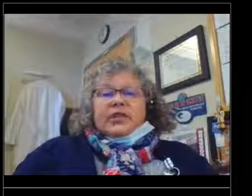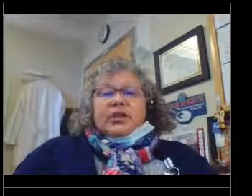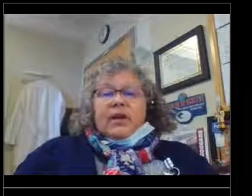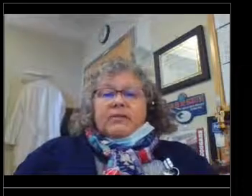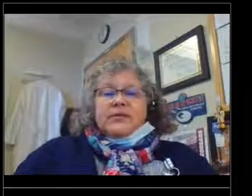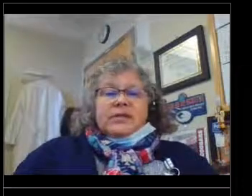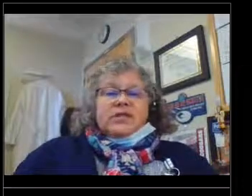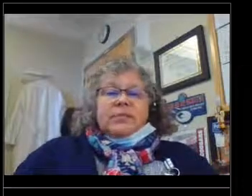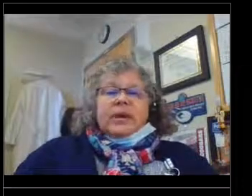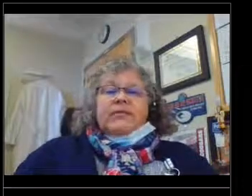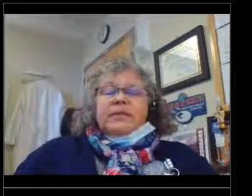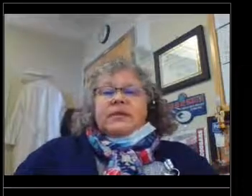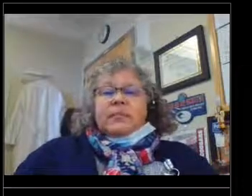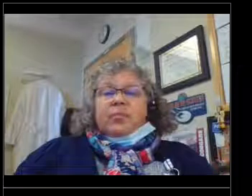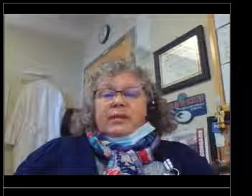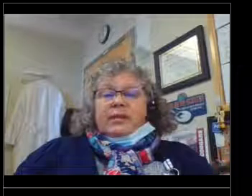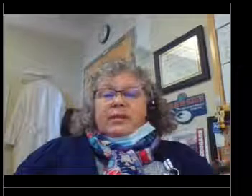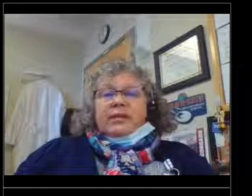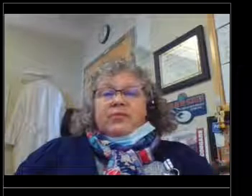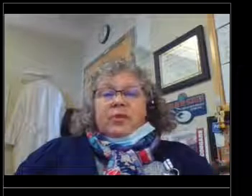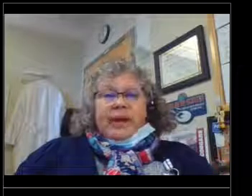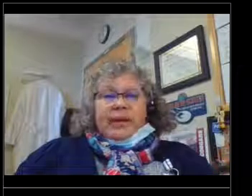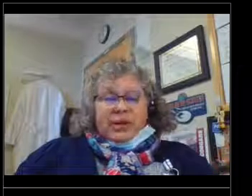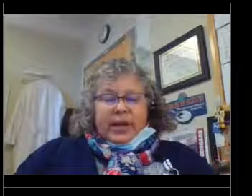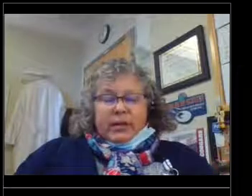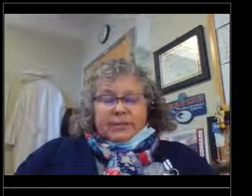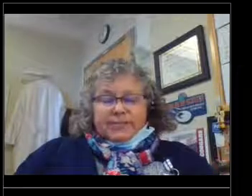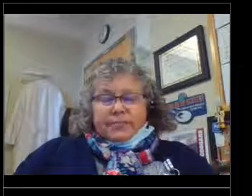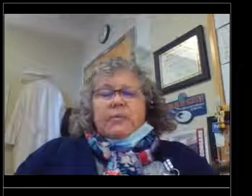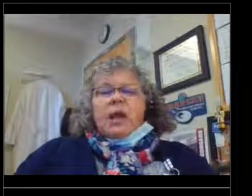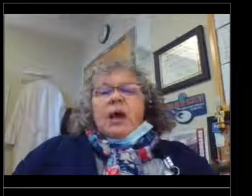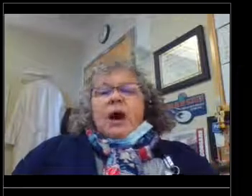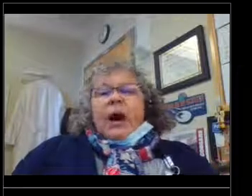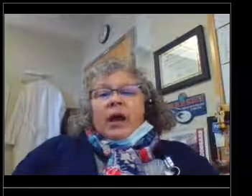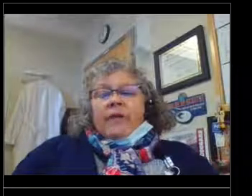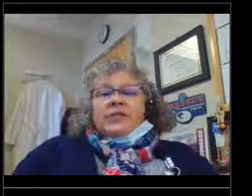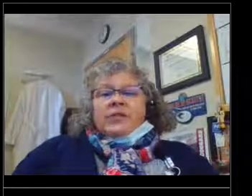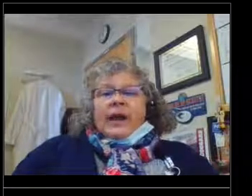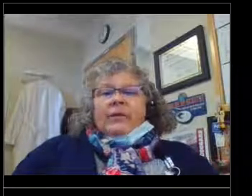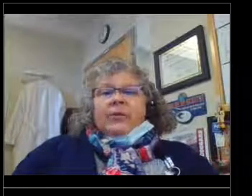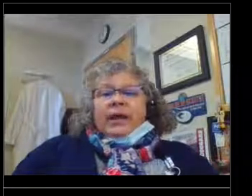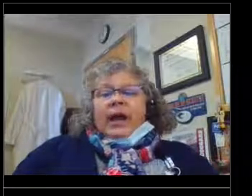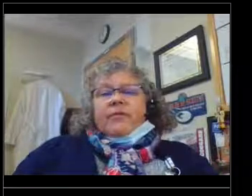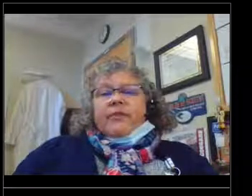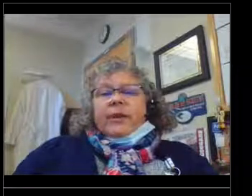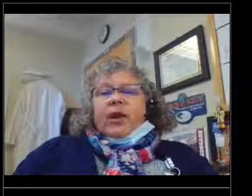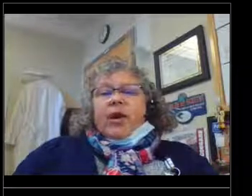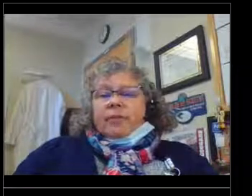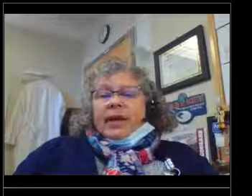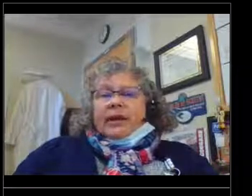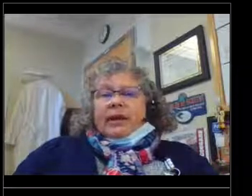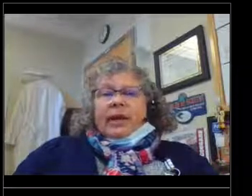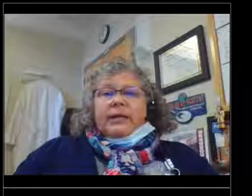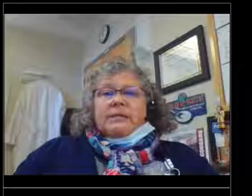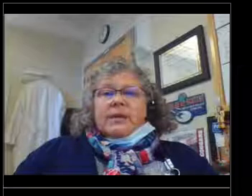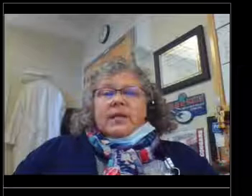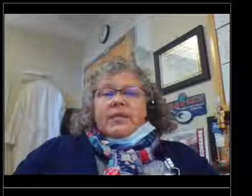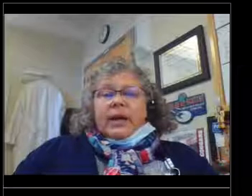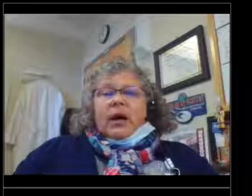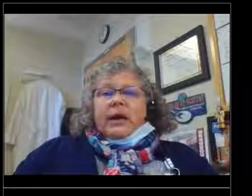or supervision involves the physician being physically present for a patient encounter. I often do that when I have a very